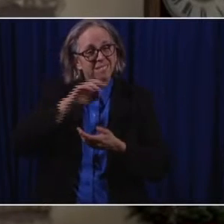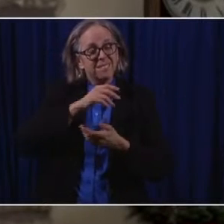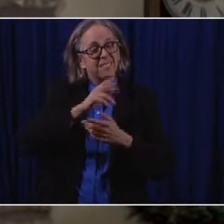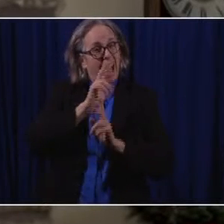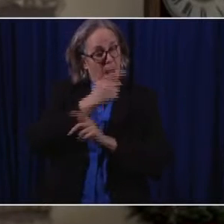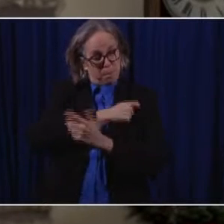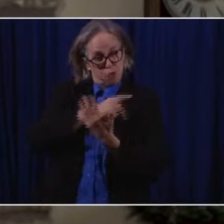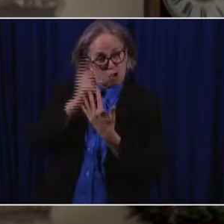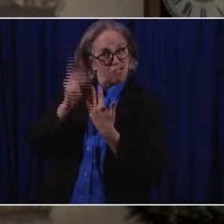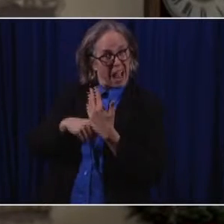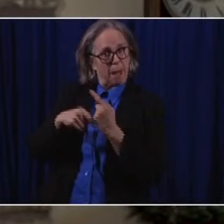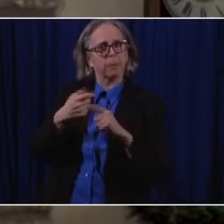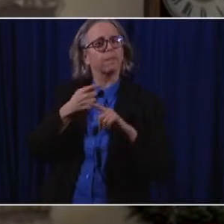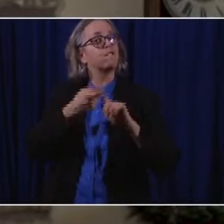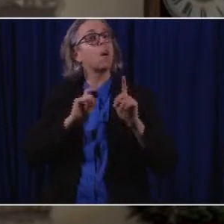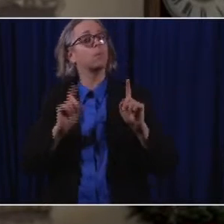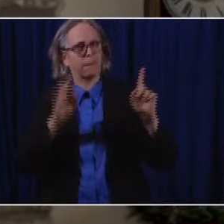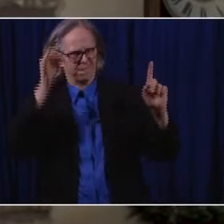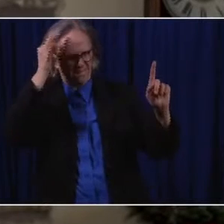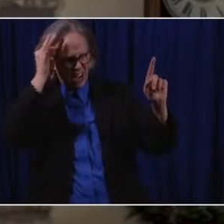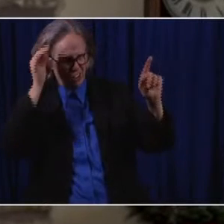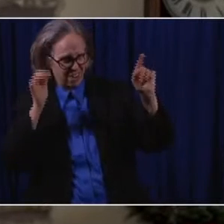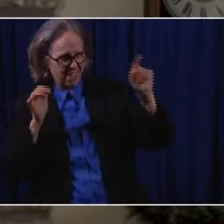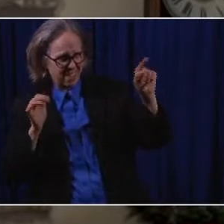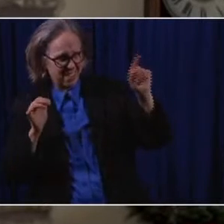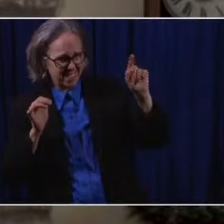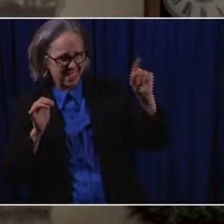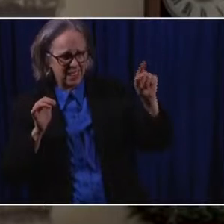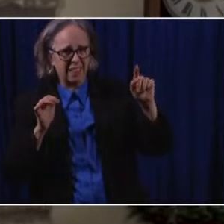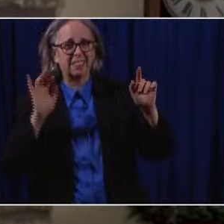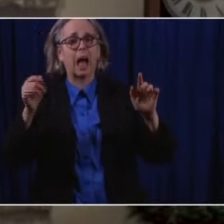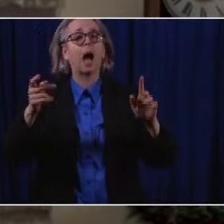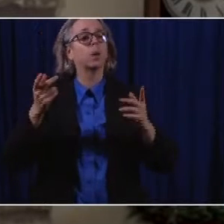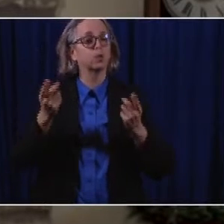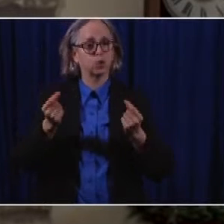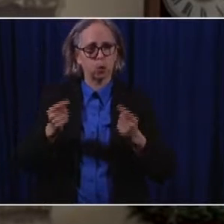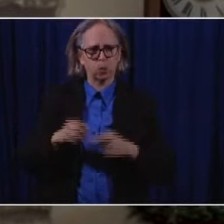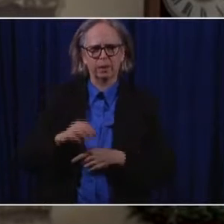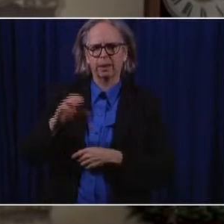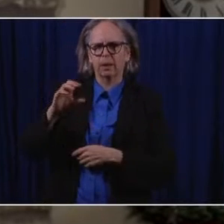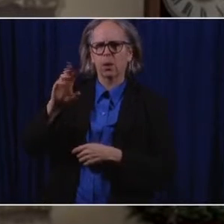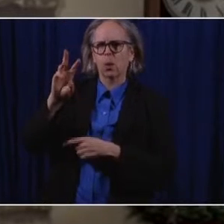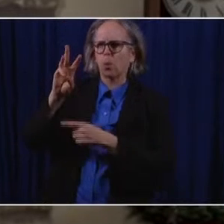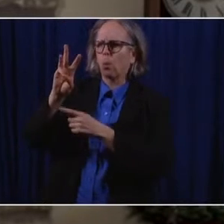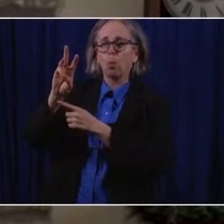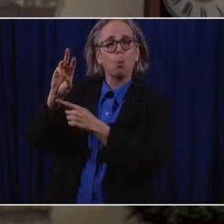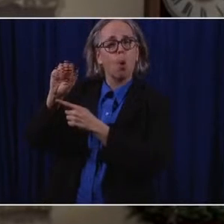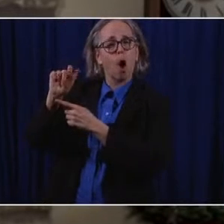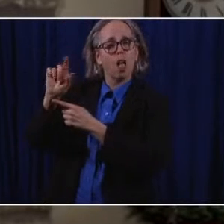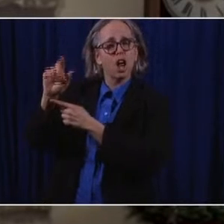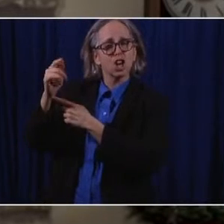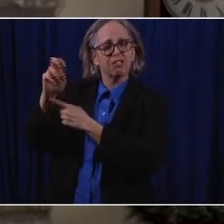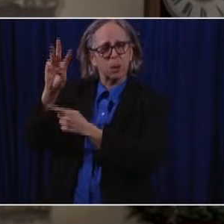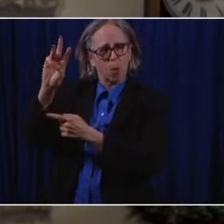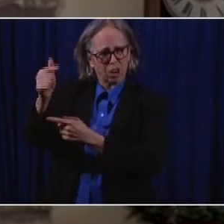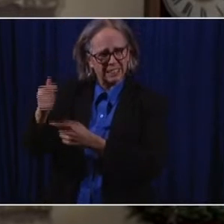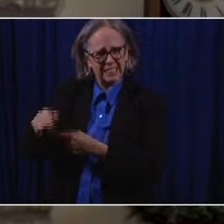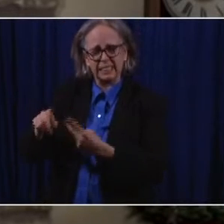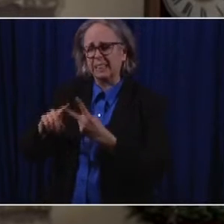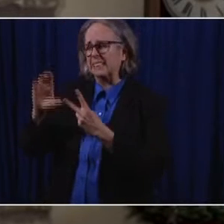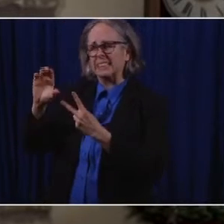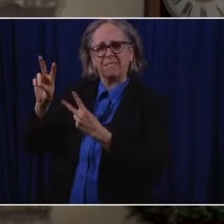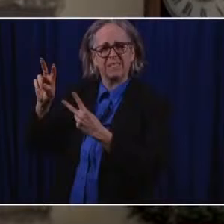receive vaccines through Walgreens, CVS, FarmScript, and Absolute Pharmacy. Those are the